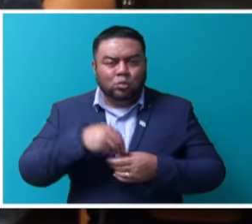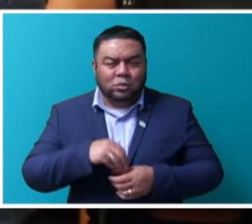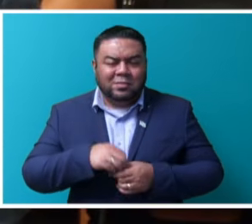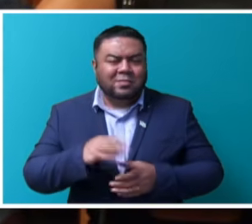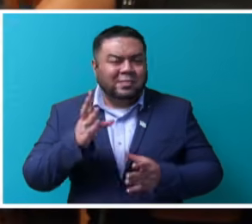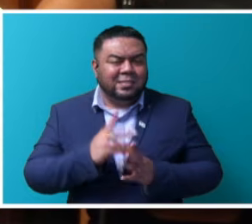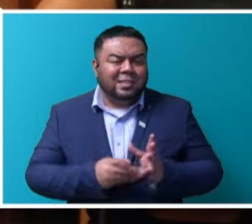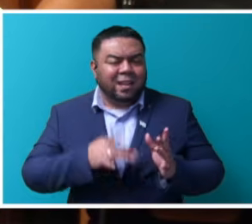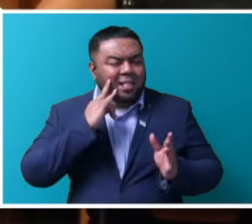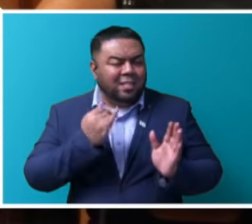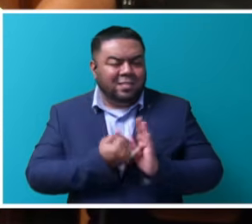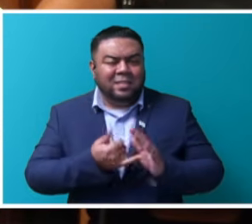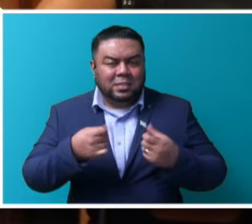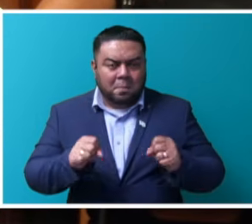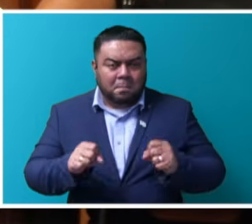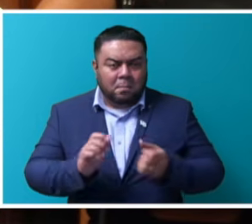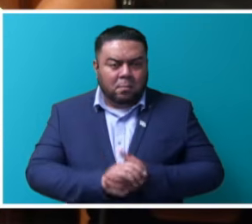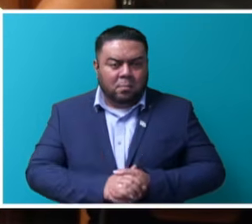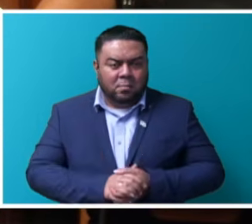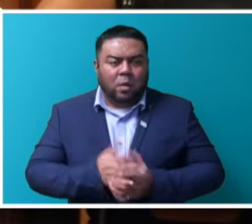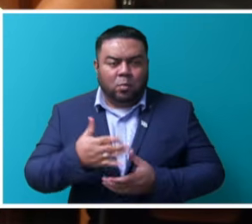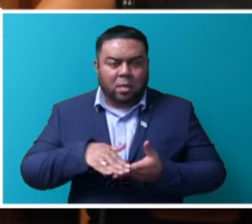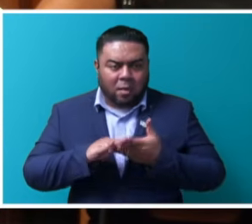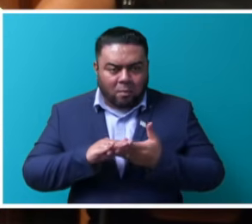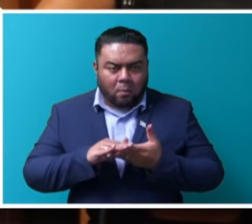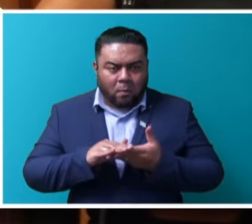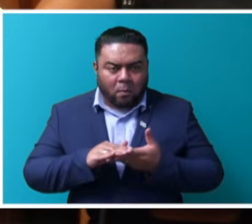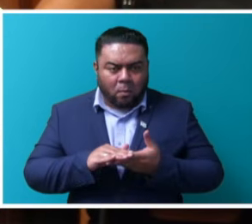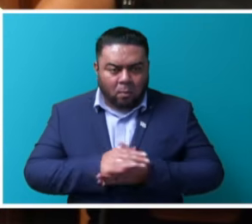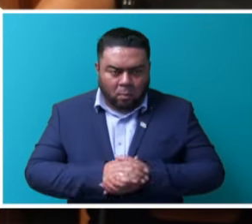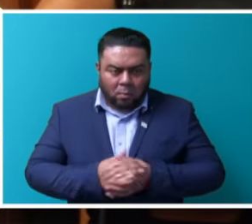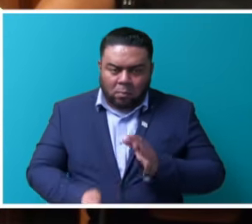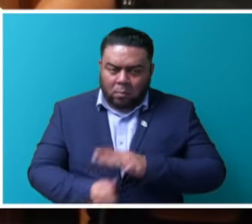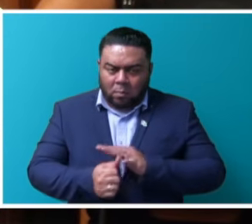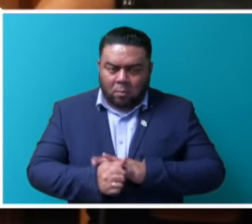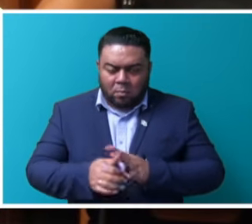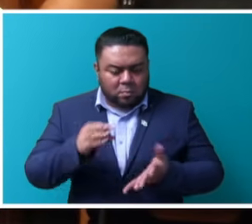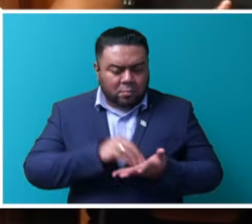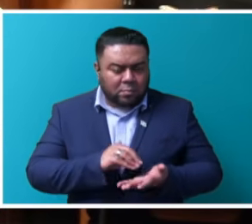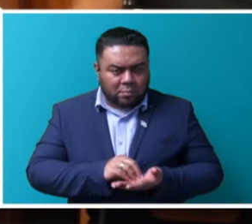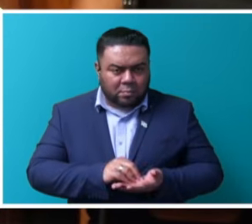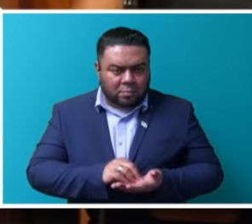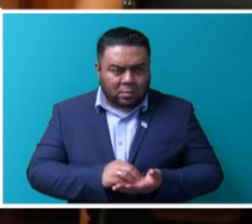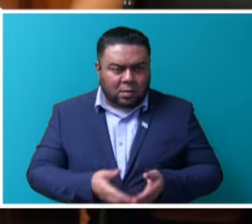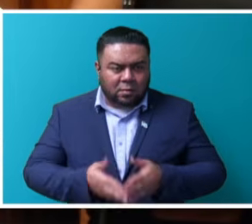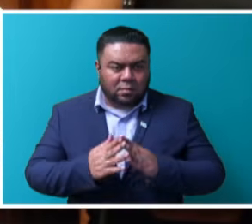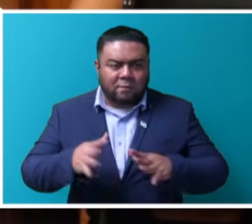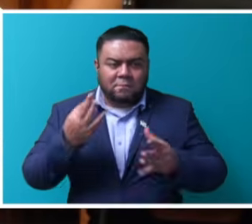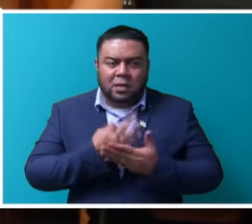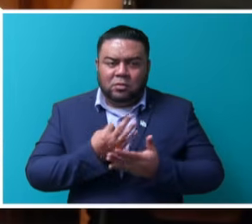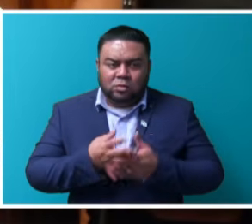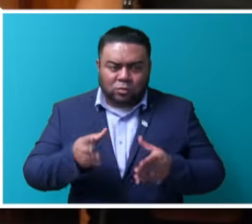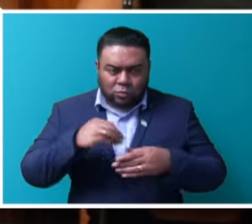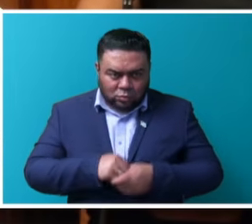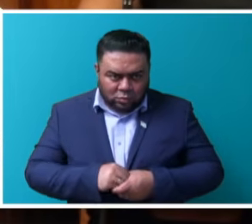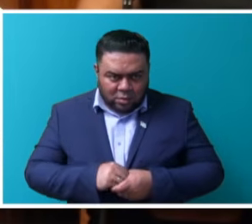digital identity system that would help streamline citizens' access to services, enhancing financial inclusion,